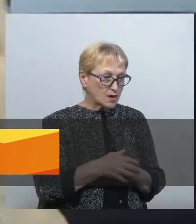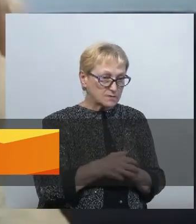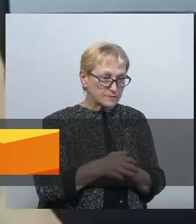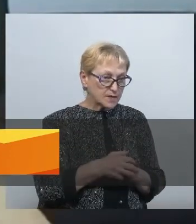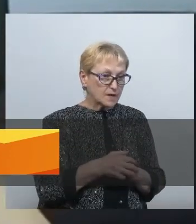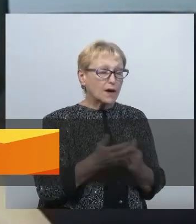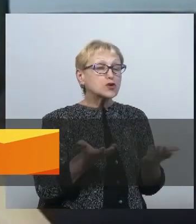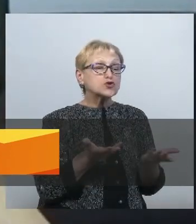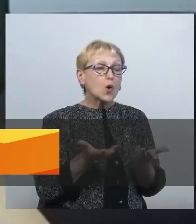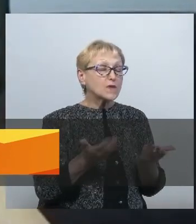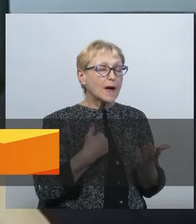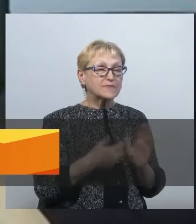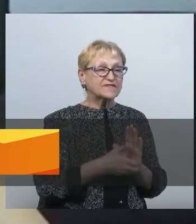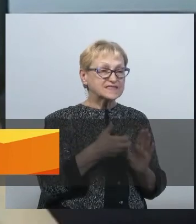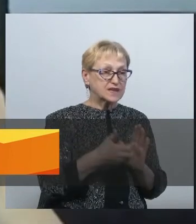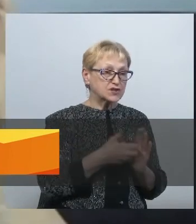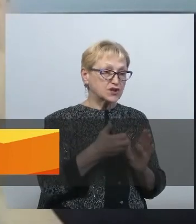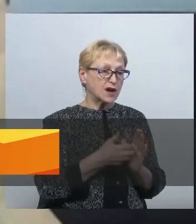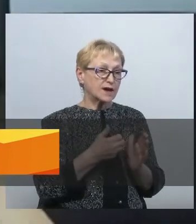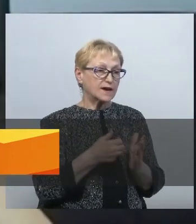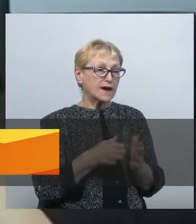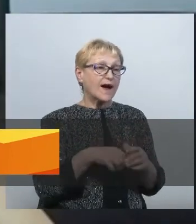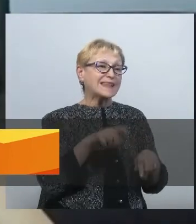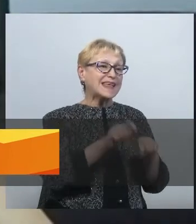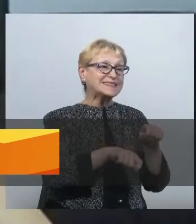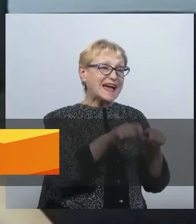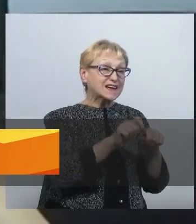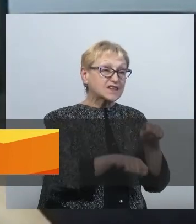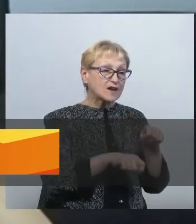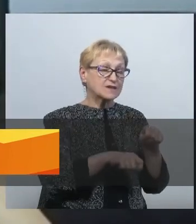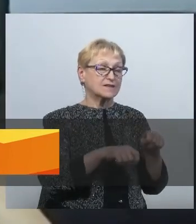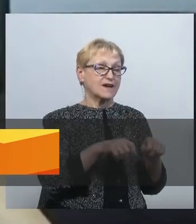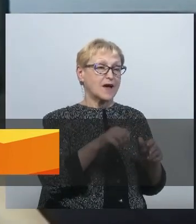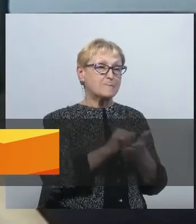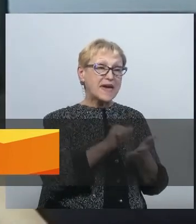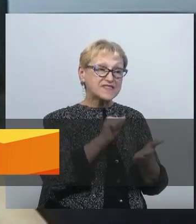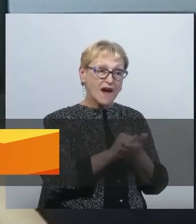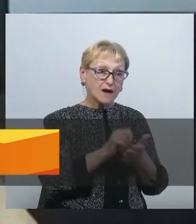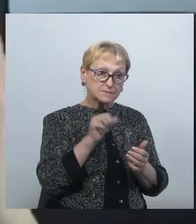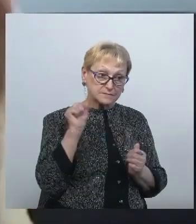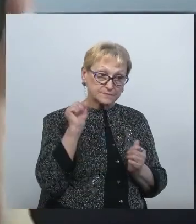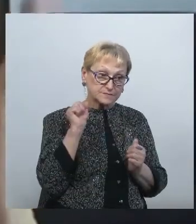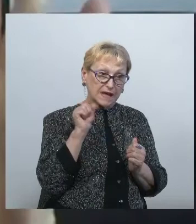these days. What we lack? Well, Detector media can provide